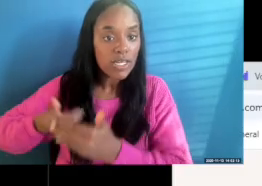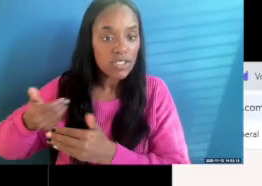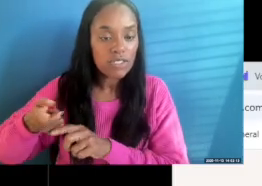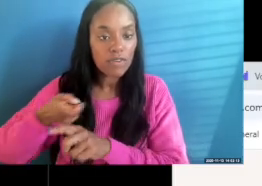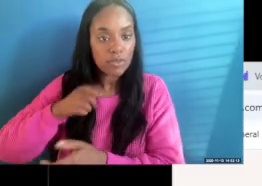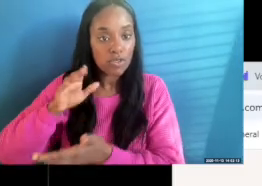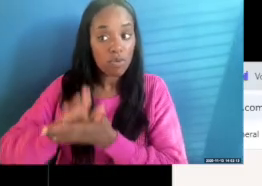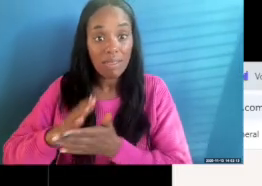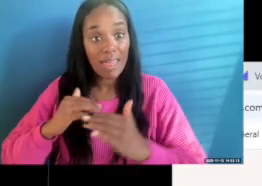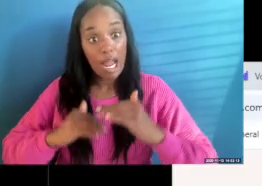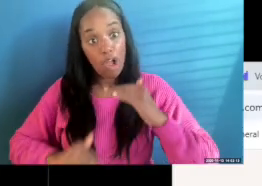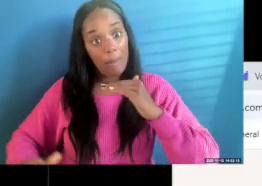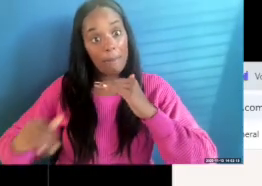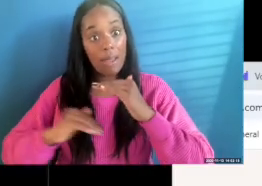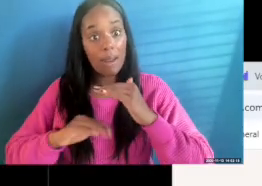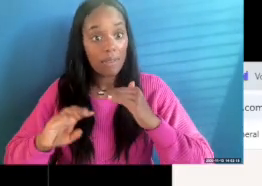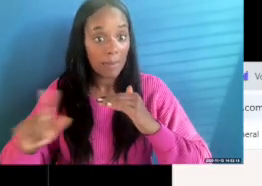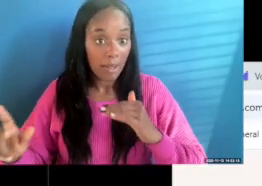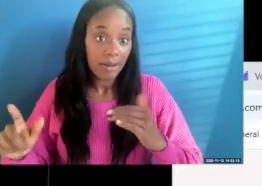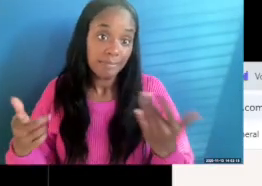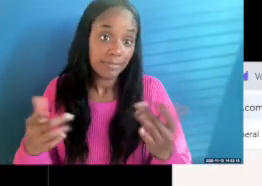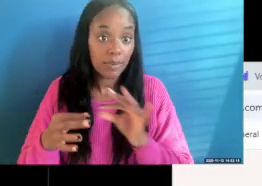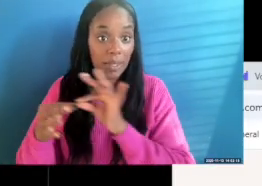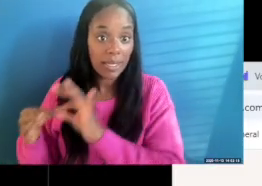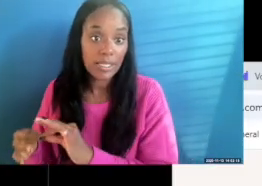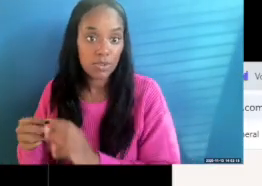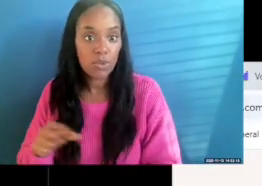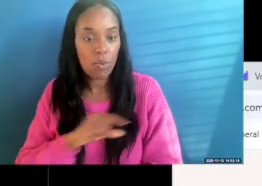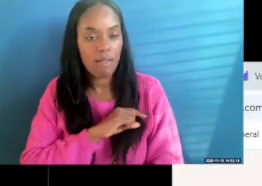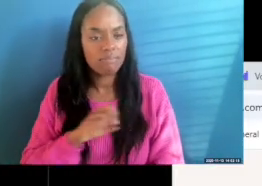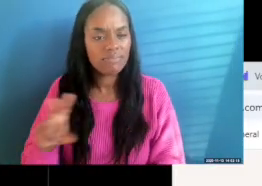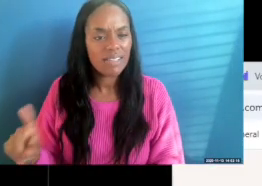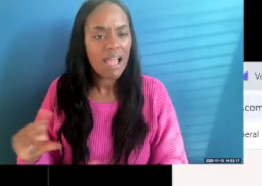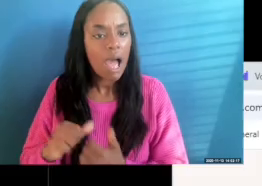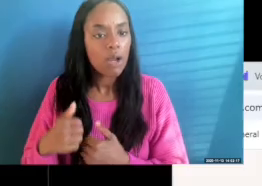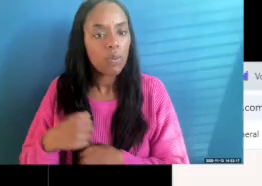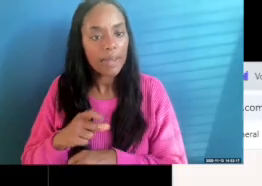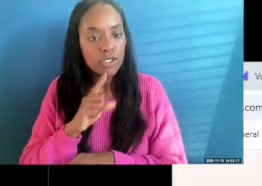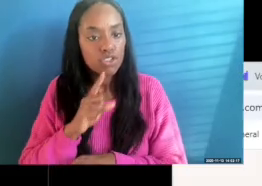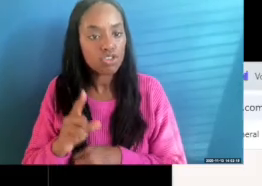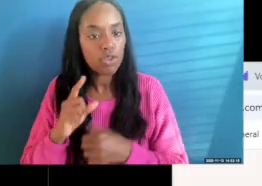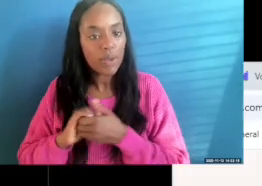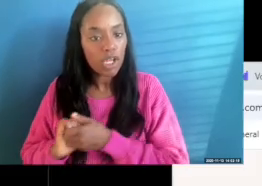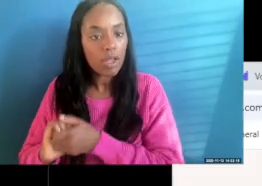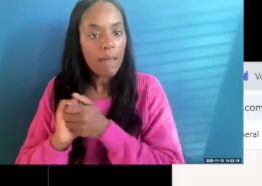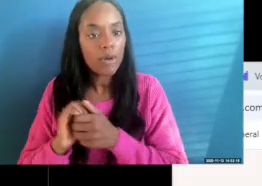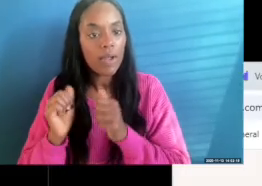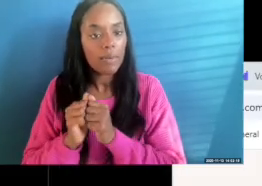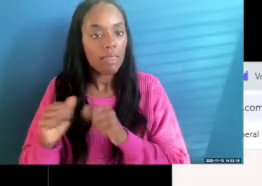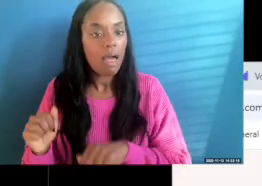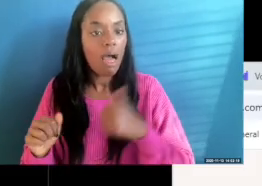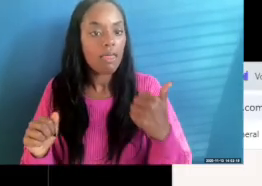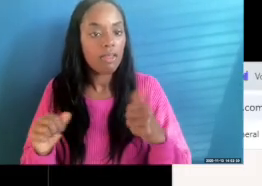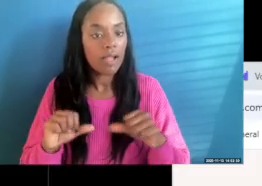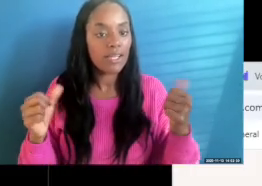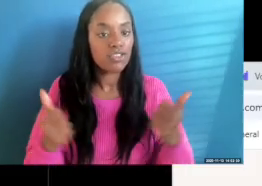farm workers, but that we reskill them, like my brother mentioned earlier, right? And not just reskill them, but to ensure that the